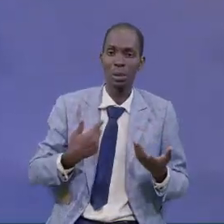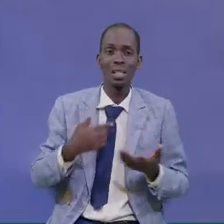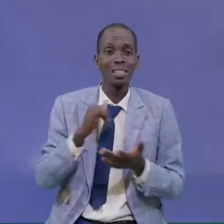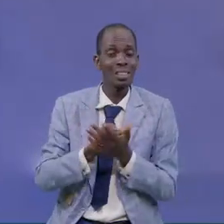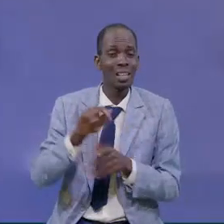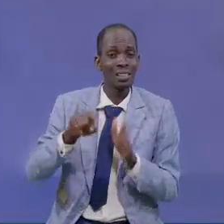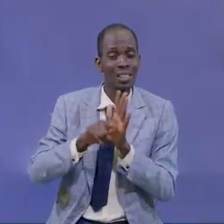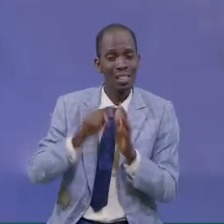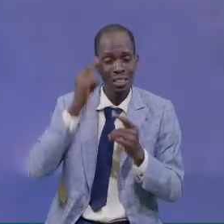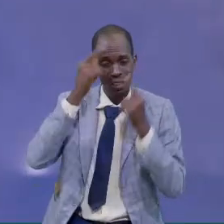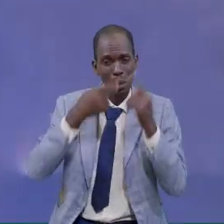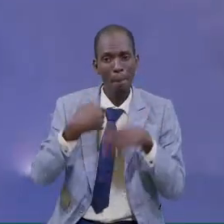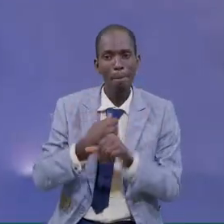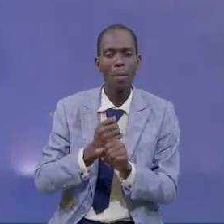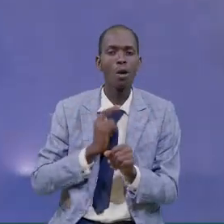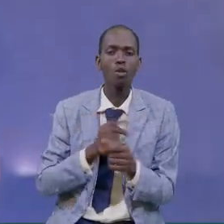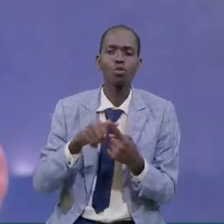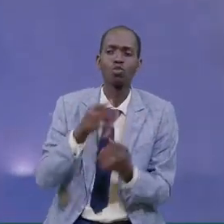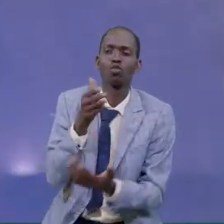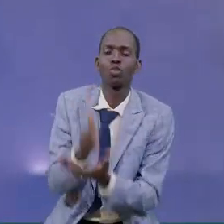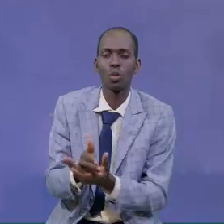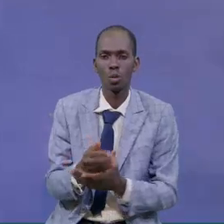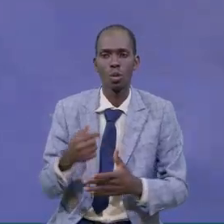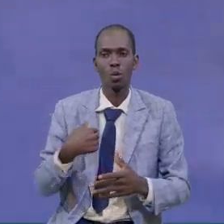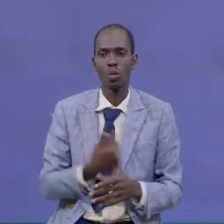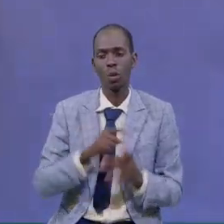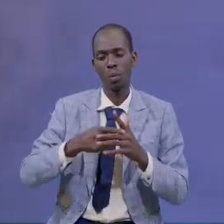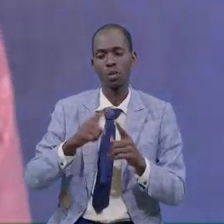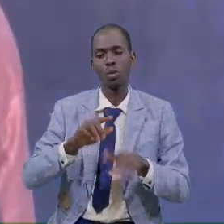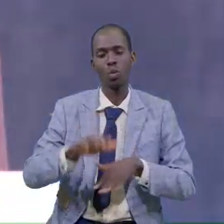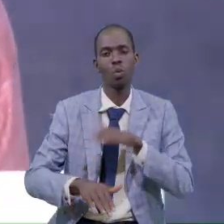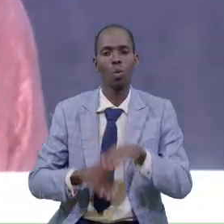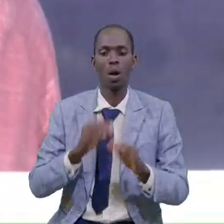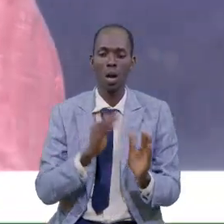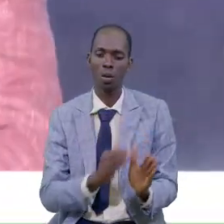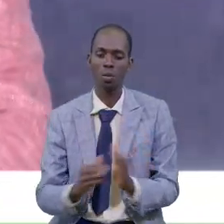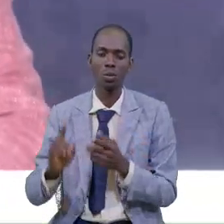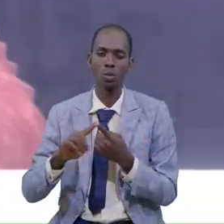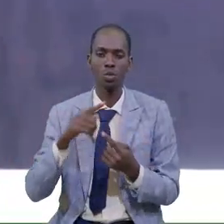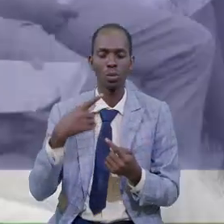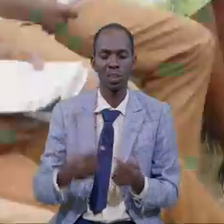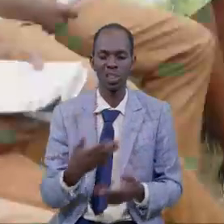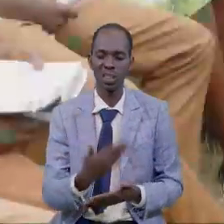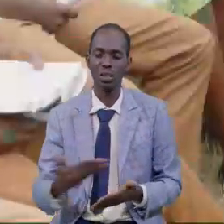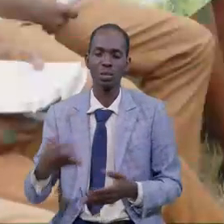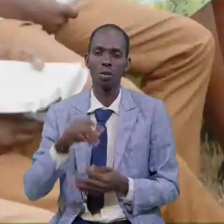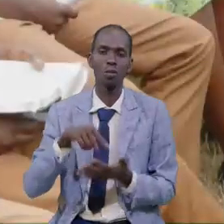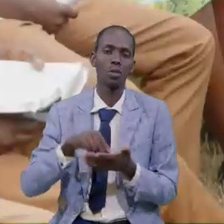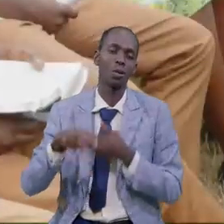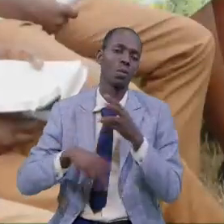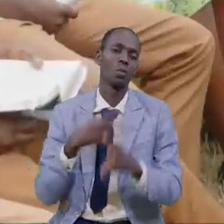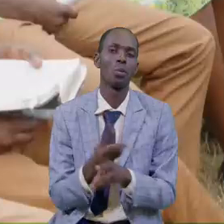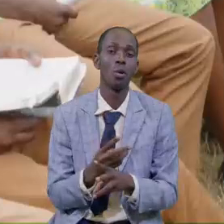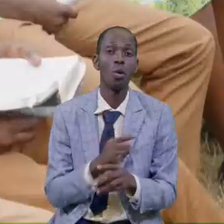walk according to the course of this world. And now after you have graduated and, you know, you're looking for a job, you want to earn